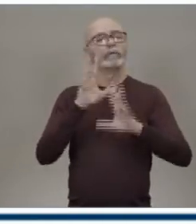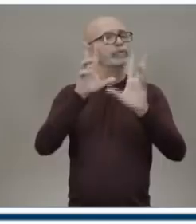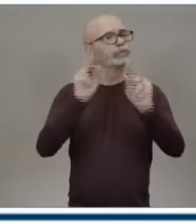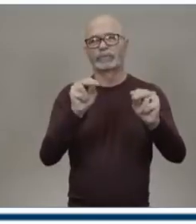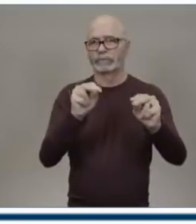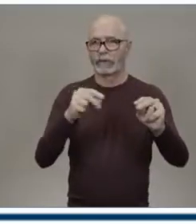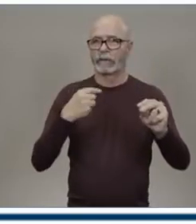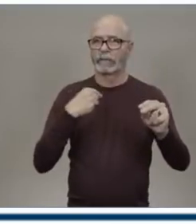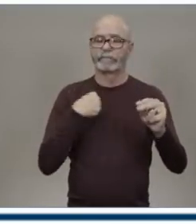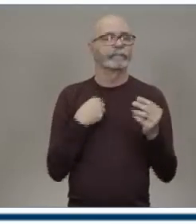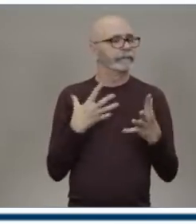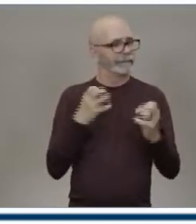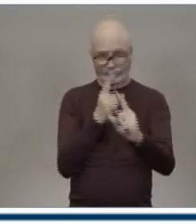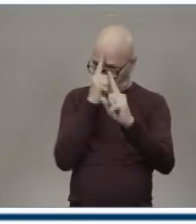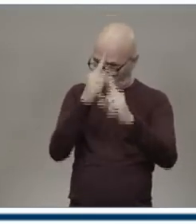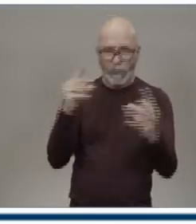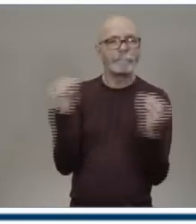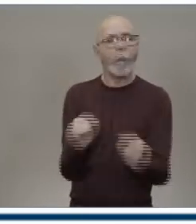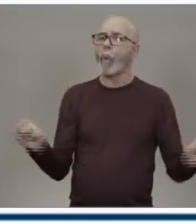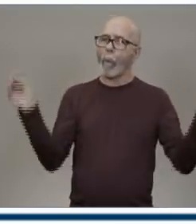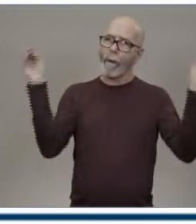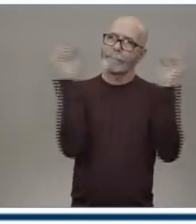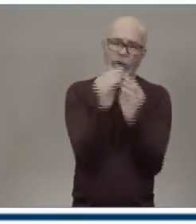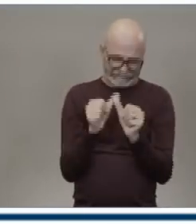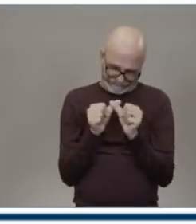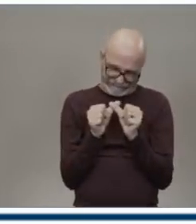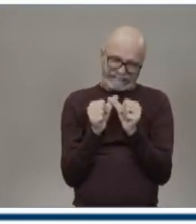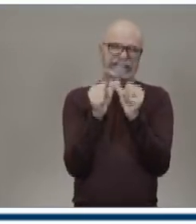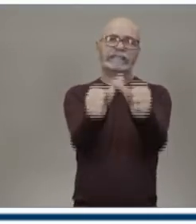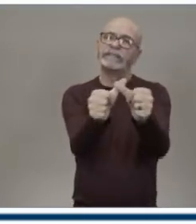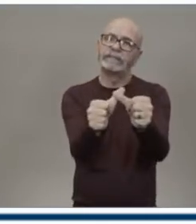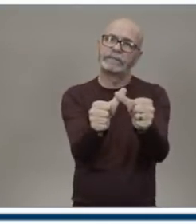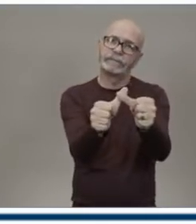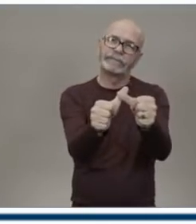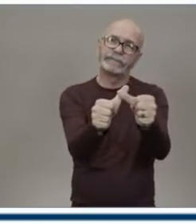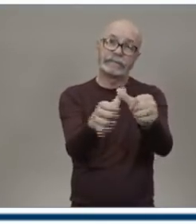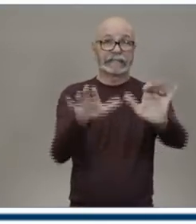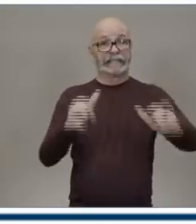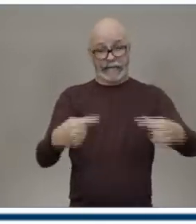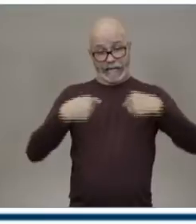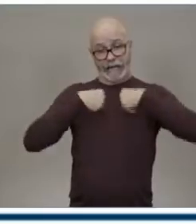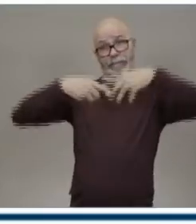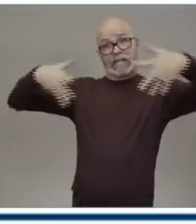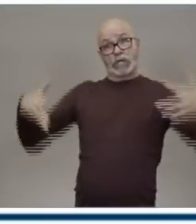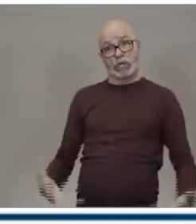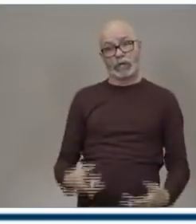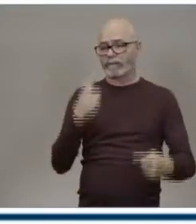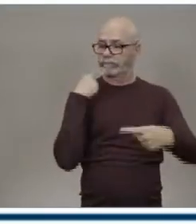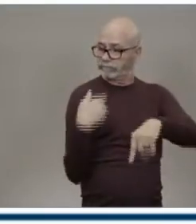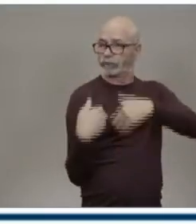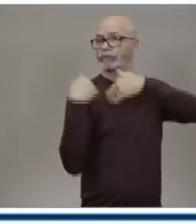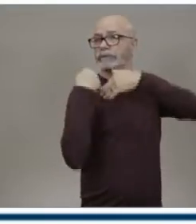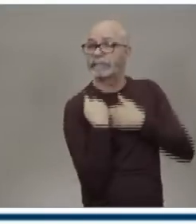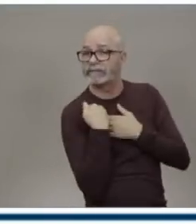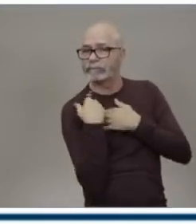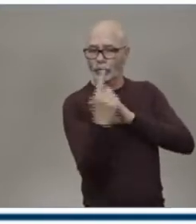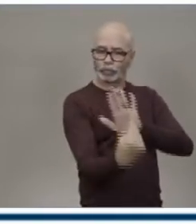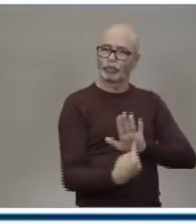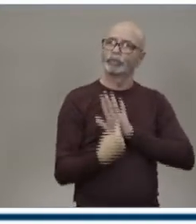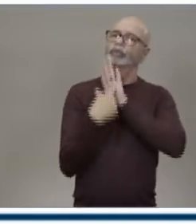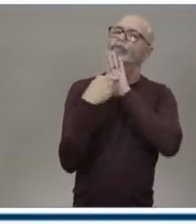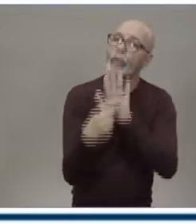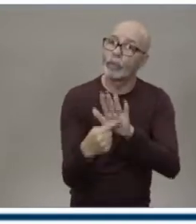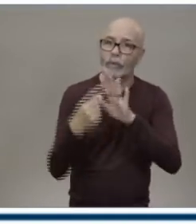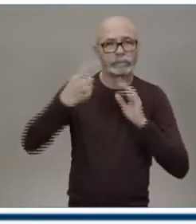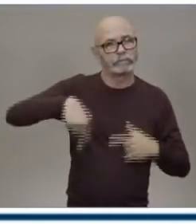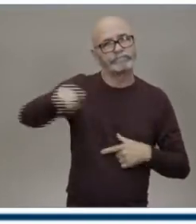or those of us who have the privilege to sit in these seats of elected office or here representing you in public health. We need to continue to